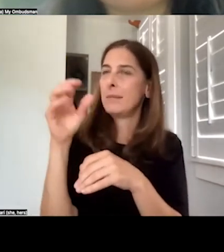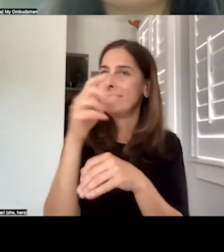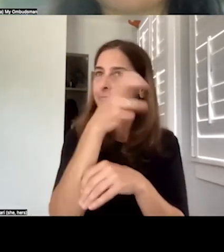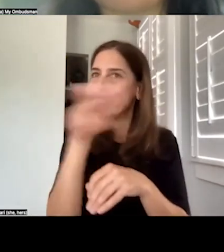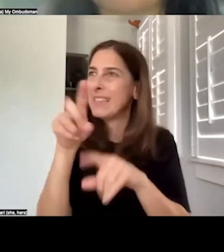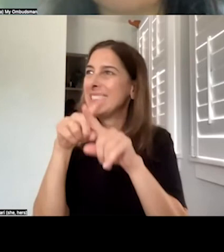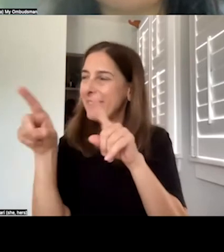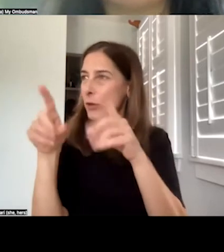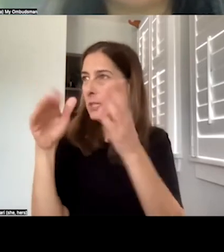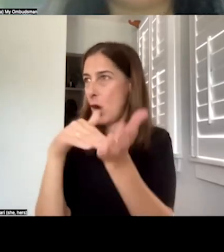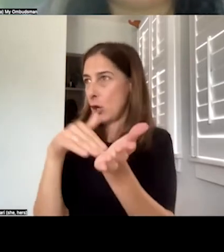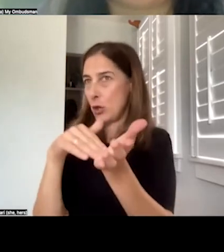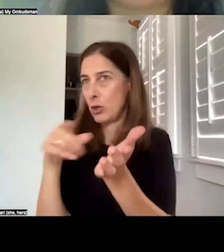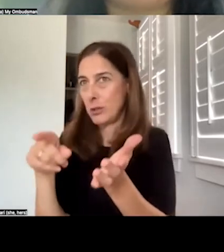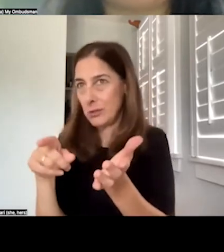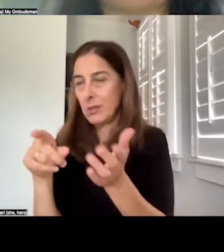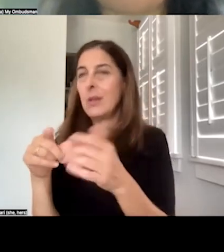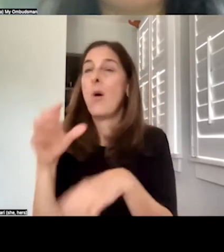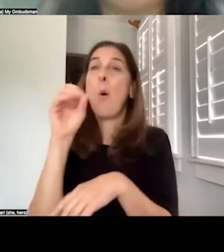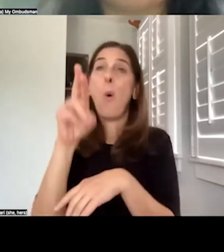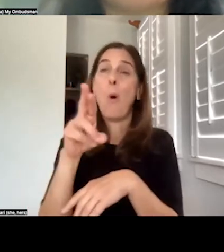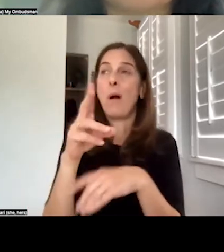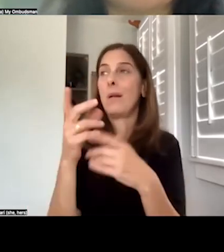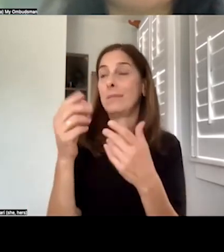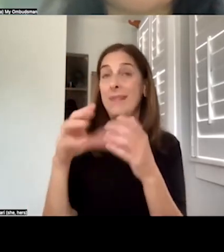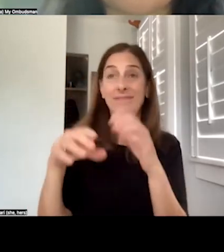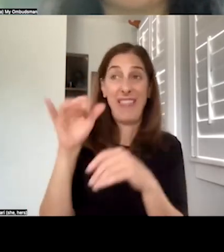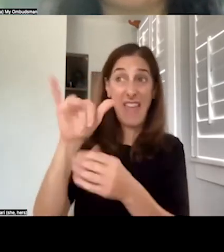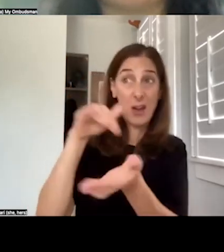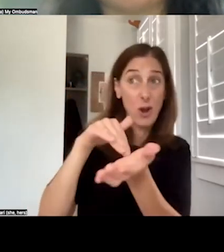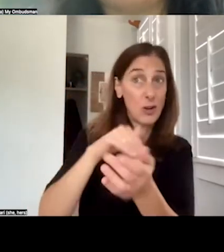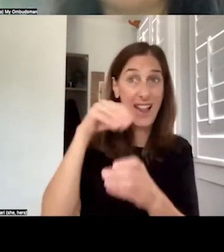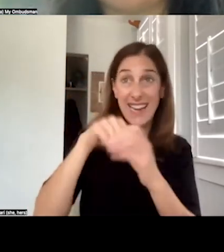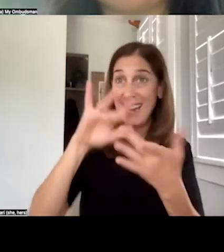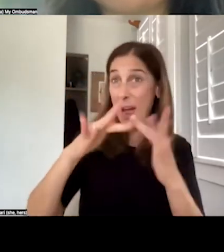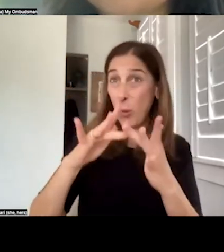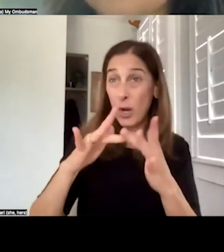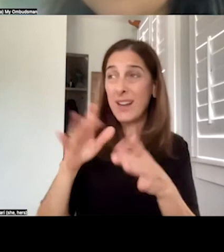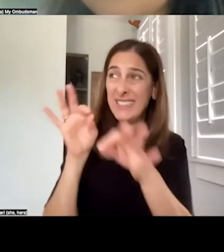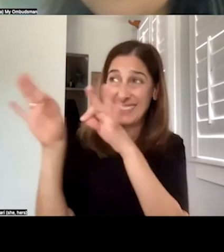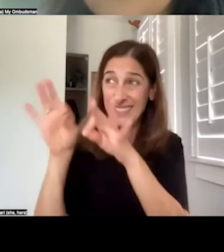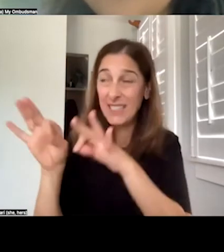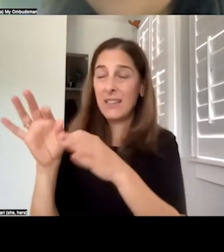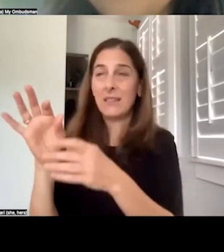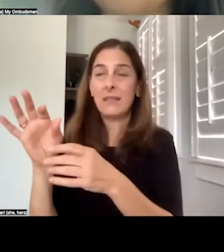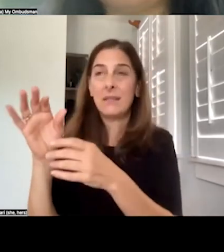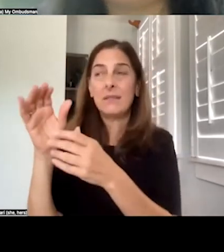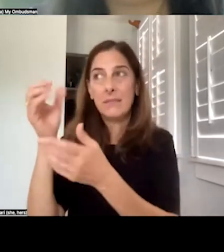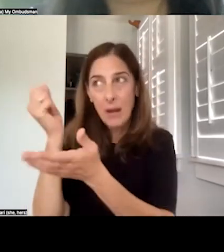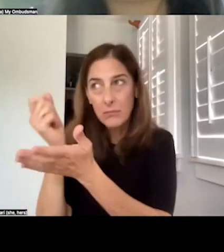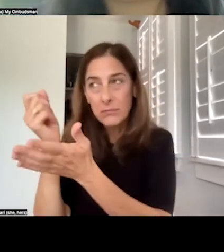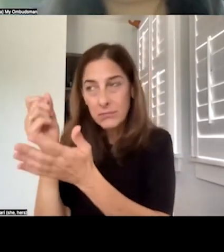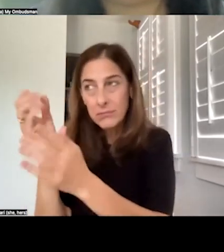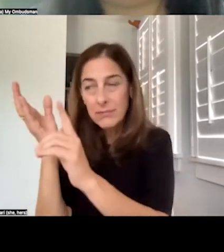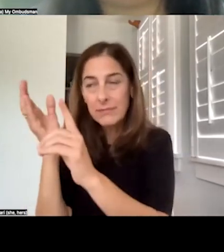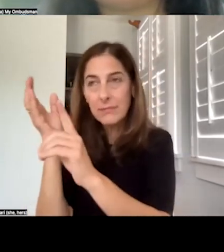Maybe they're out of network. And so we try to help with that. Perhaps language is a barrier, and we need